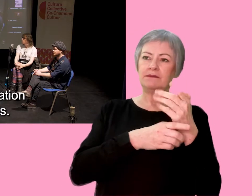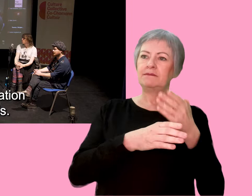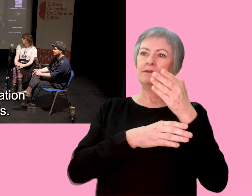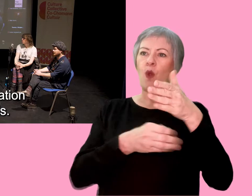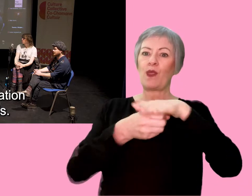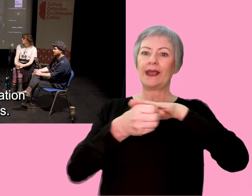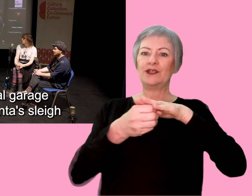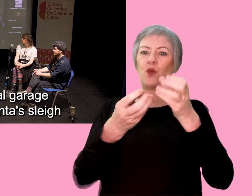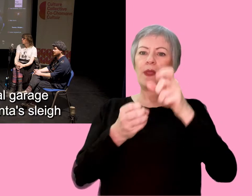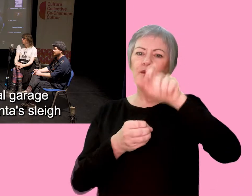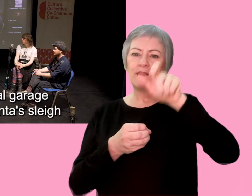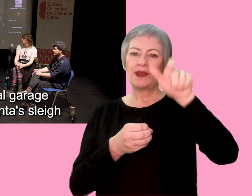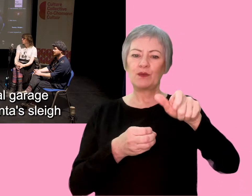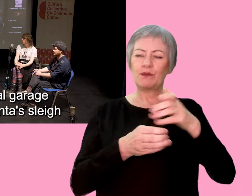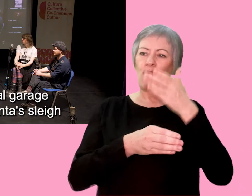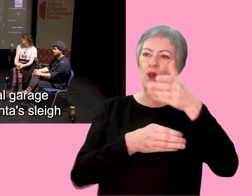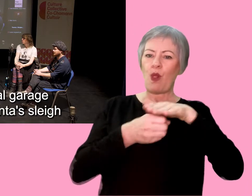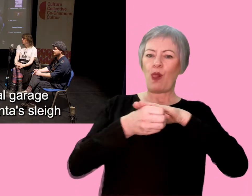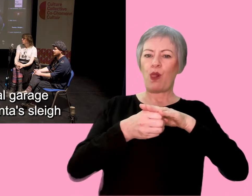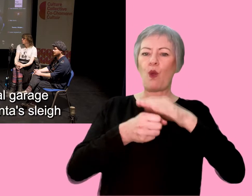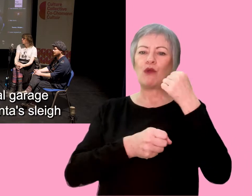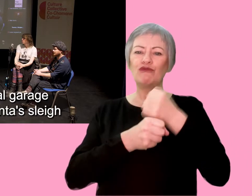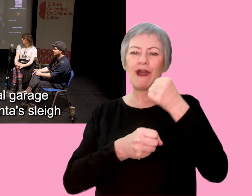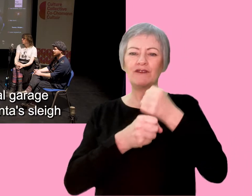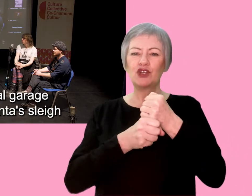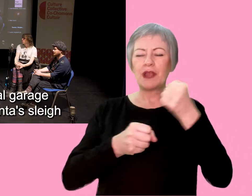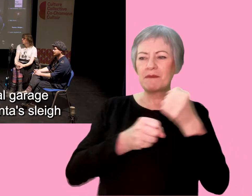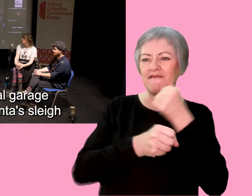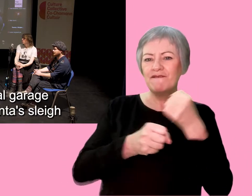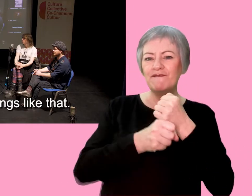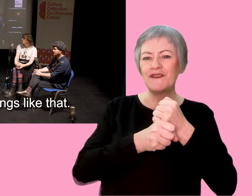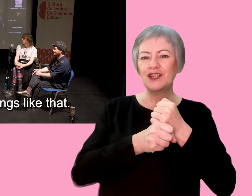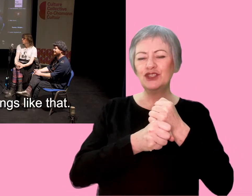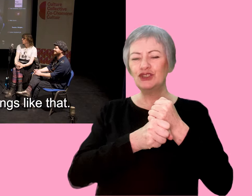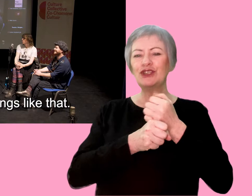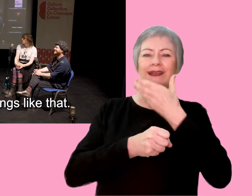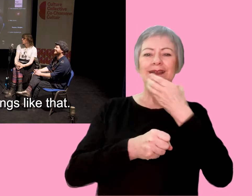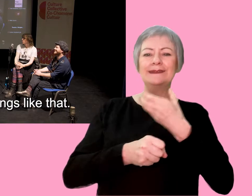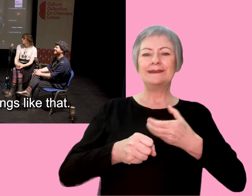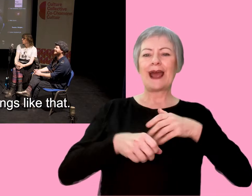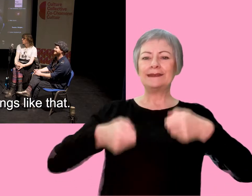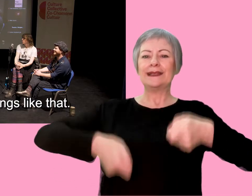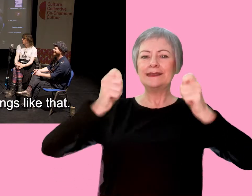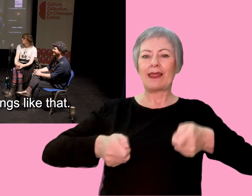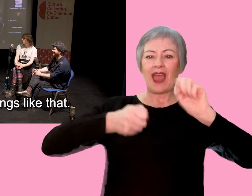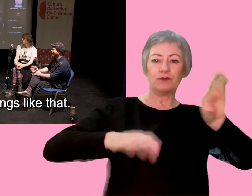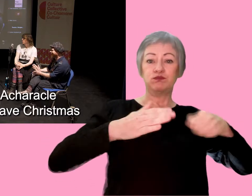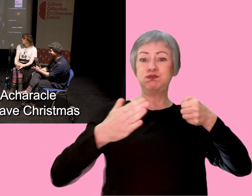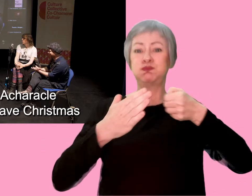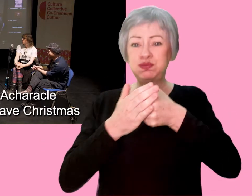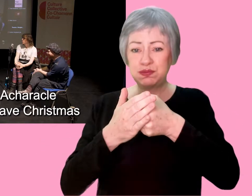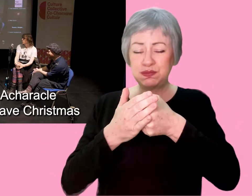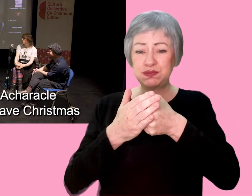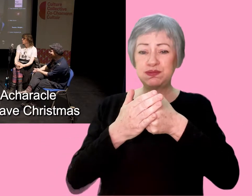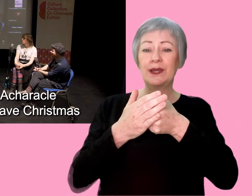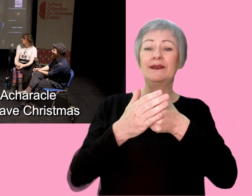with those pupils. So we're going to the local garage where they'll try to fix Santa's sleigh that's crash landed and things like that. So he's